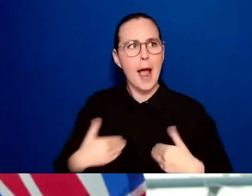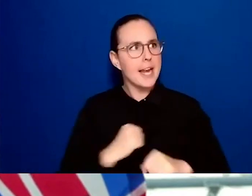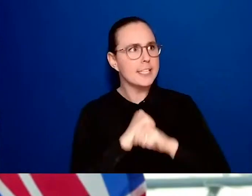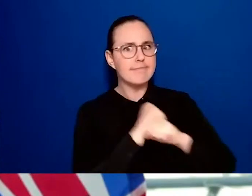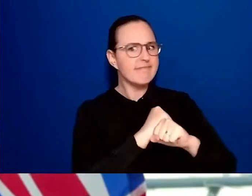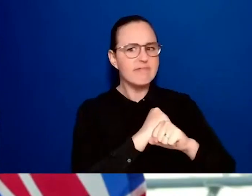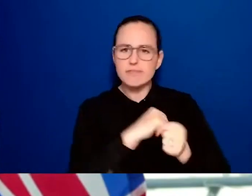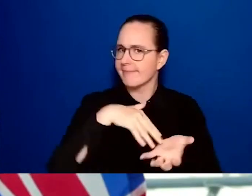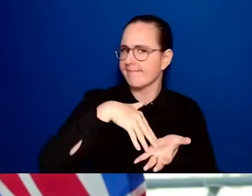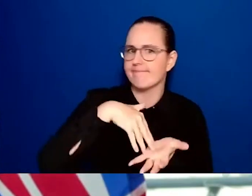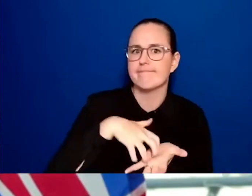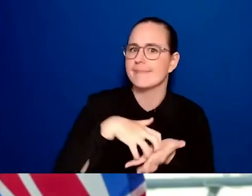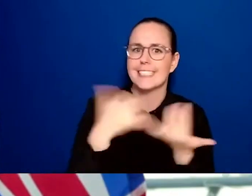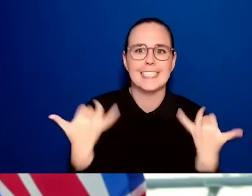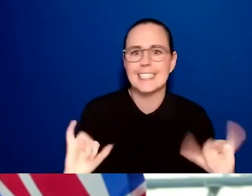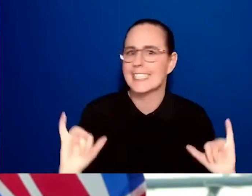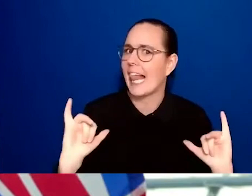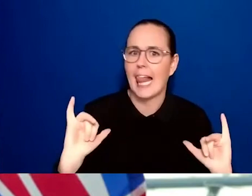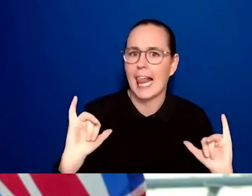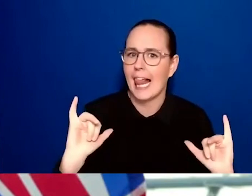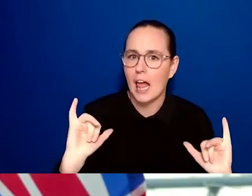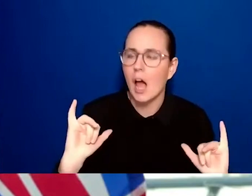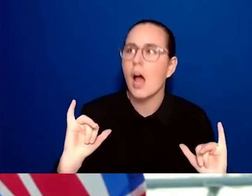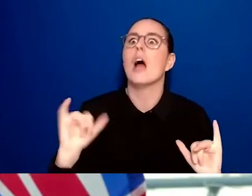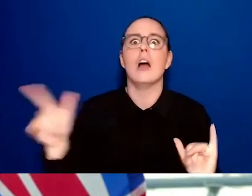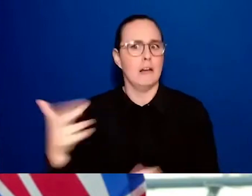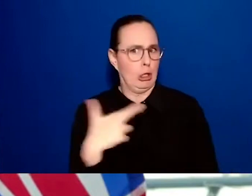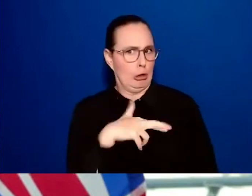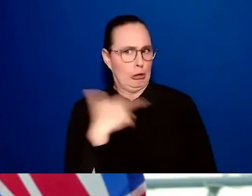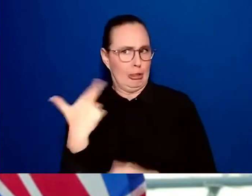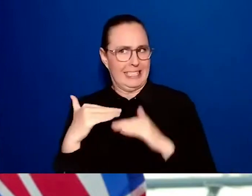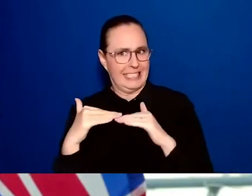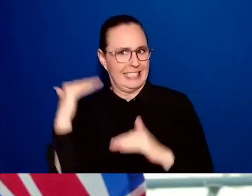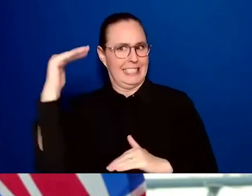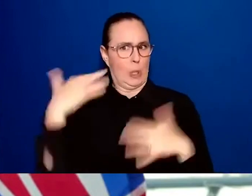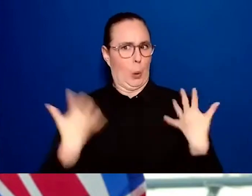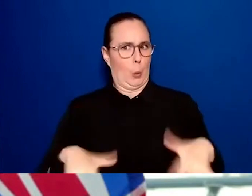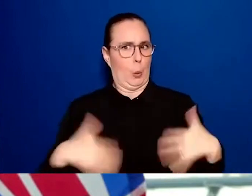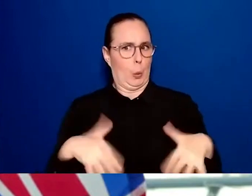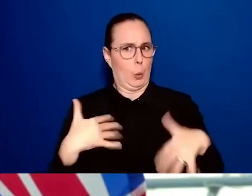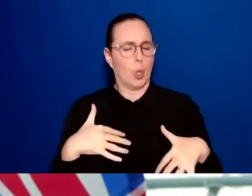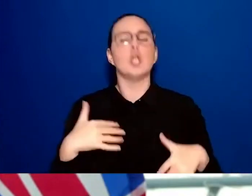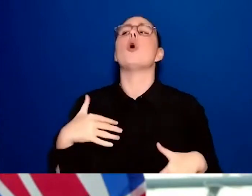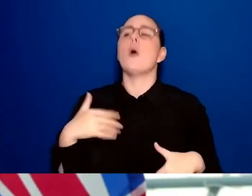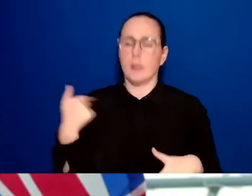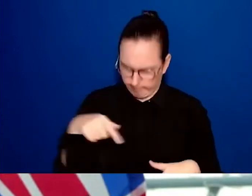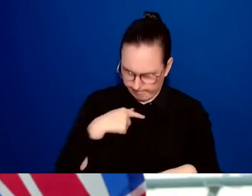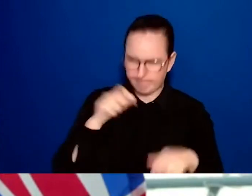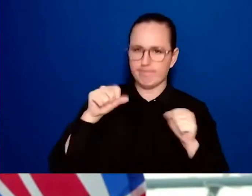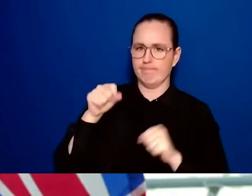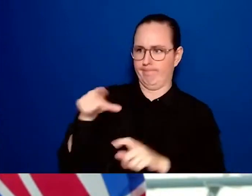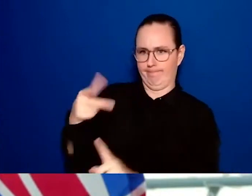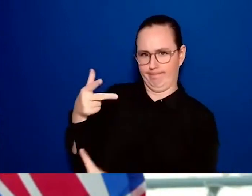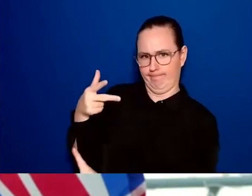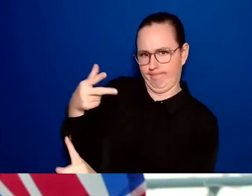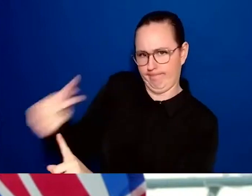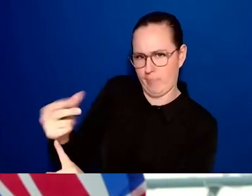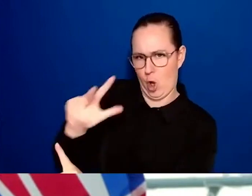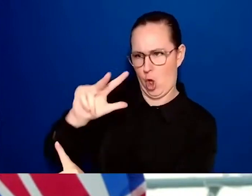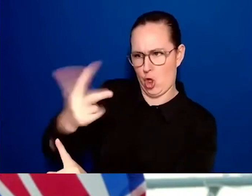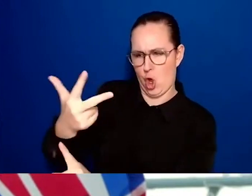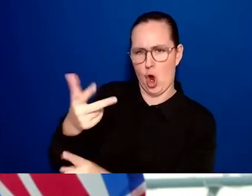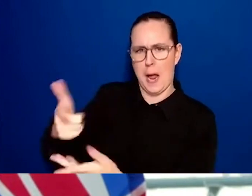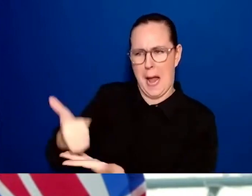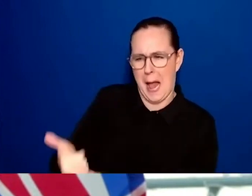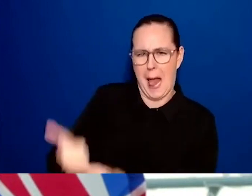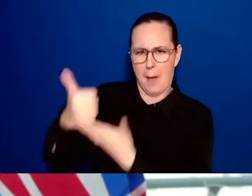them at much higher risk than most of us. For these people, a 3rd dose is needed to give enough protection that